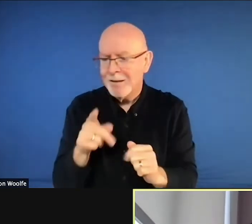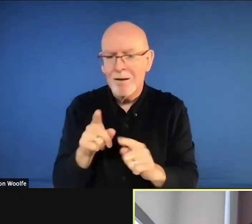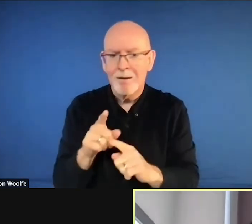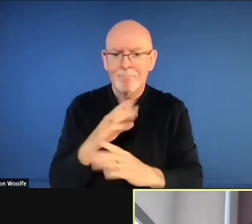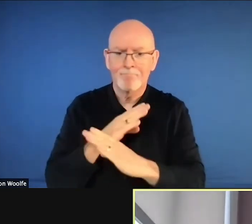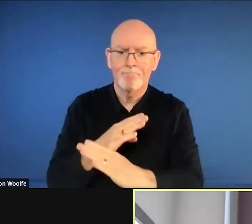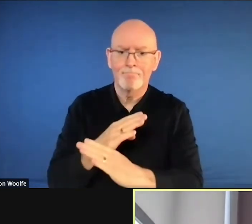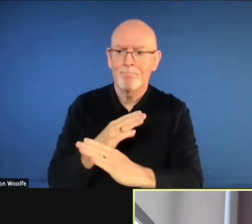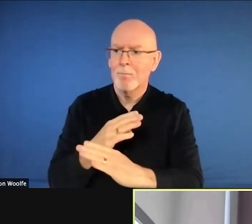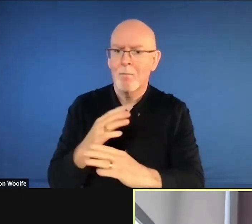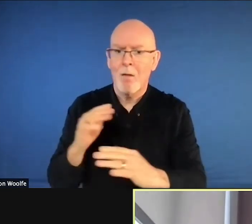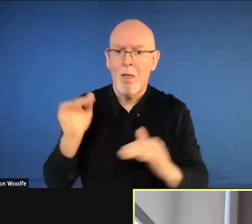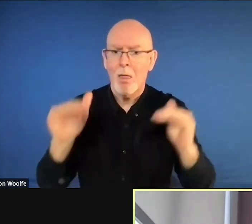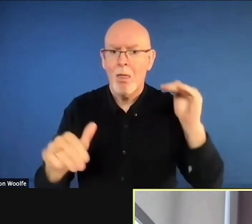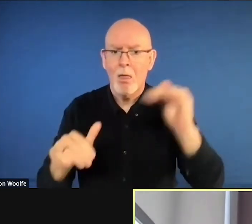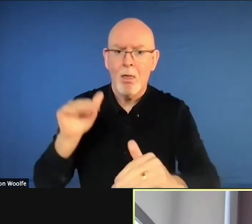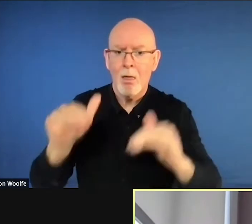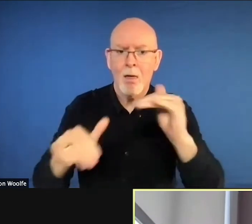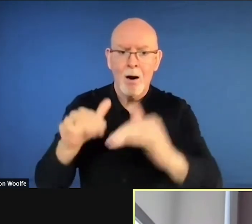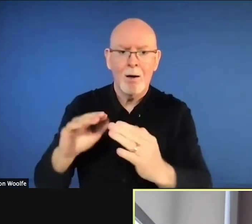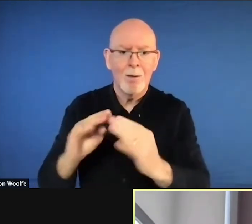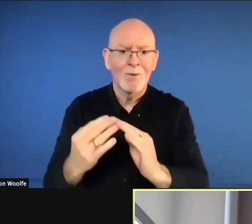displaced people.